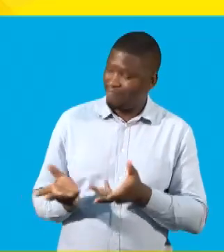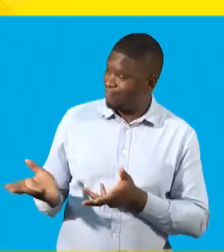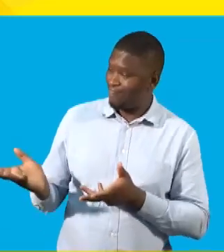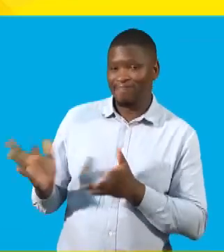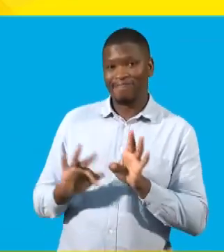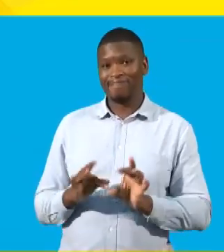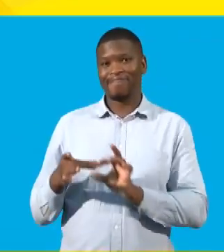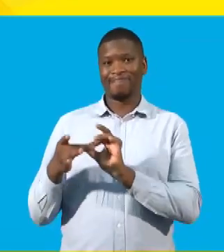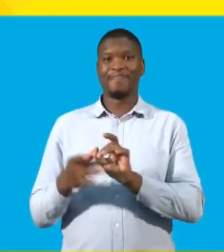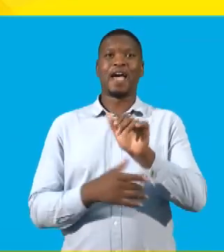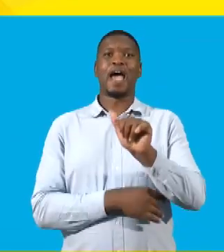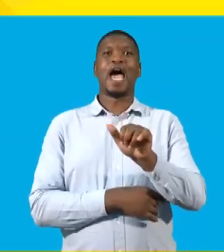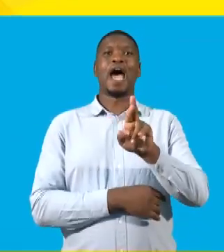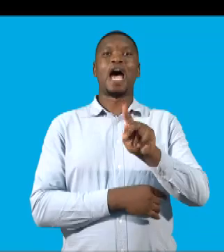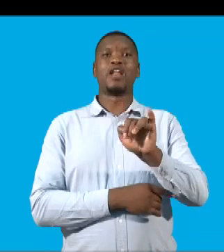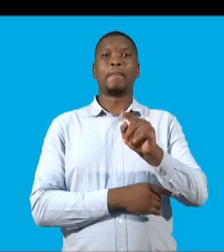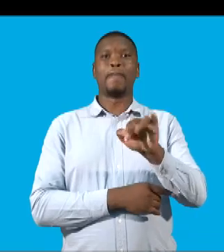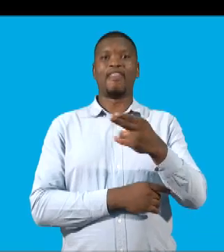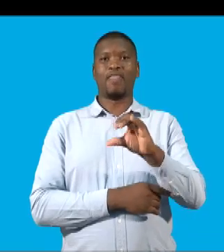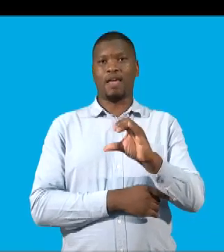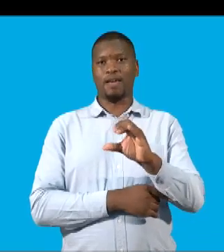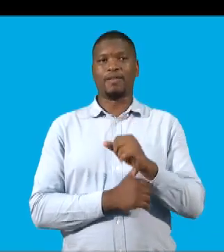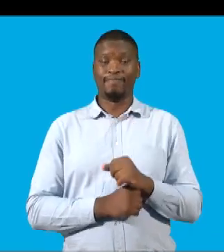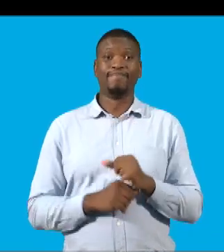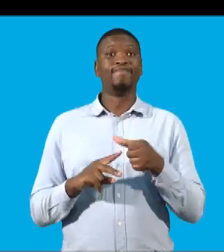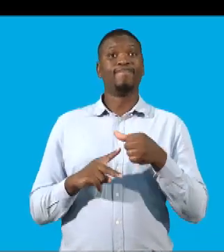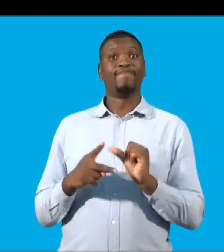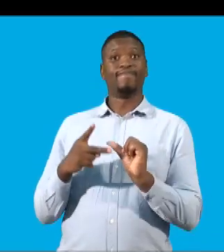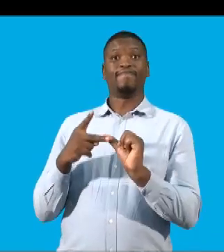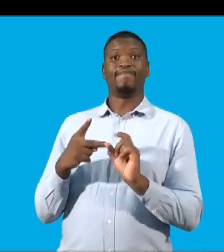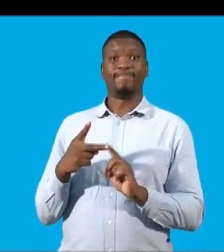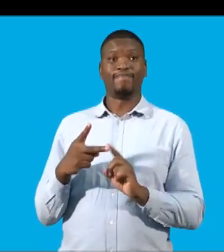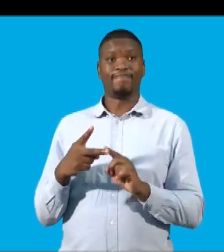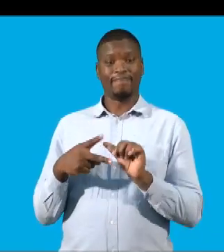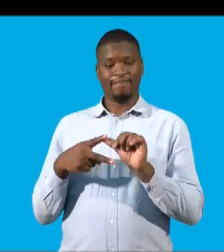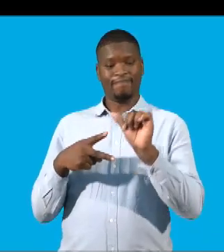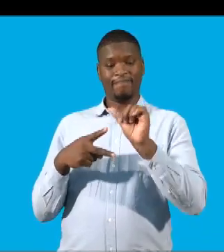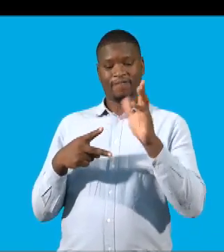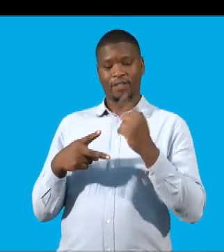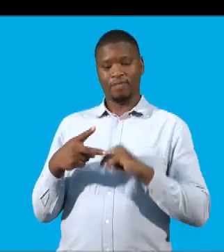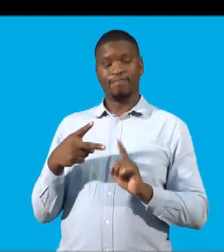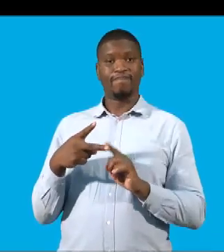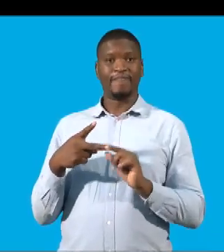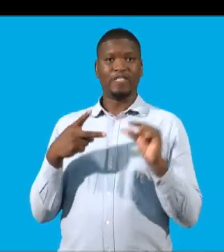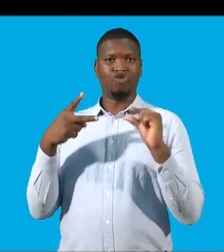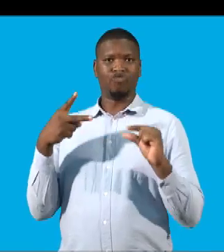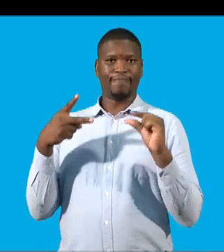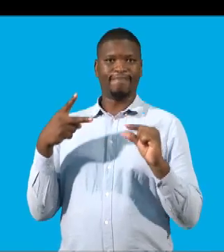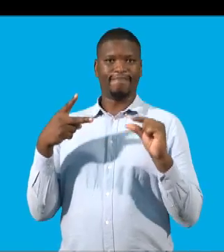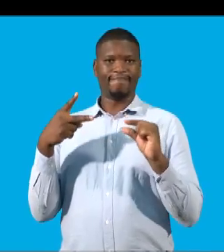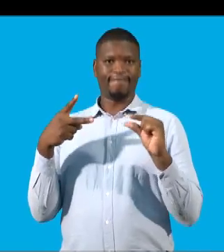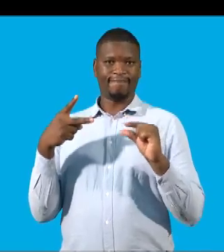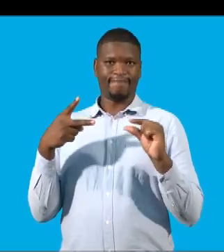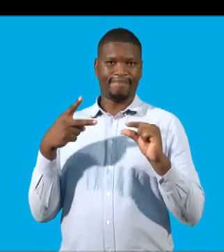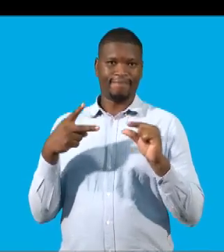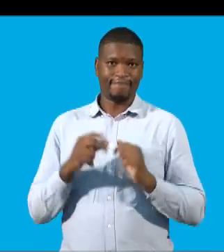comes to arithmetic series. Let's go over to the next concept in our concept map, and that is the